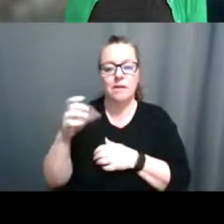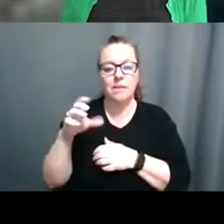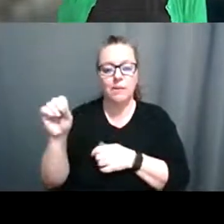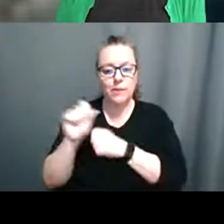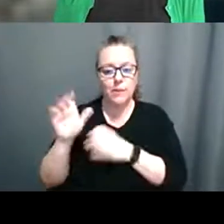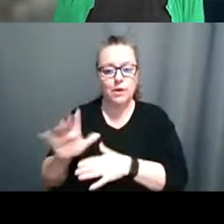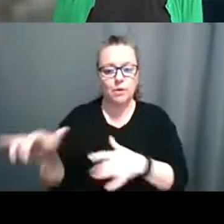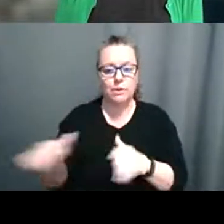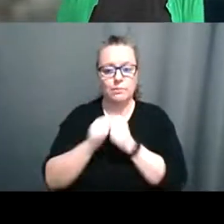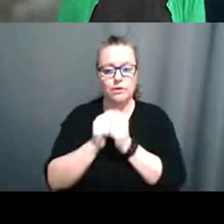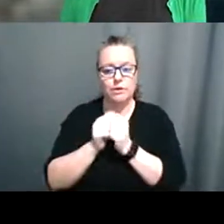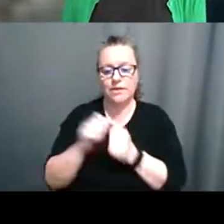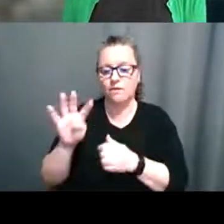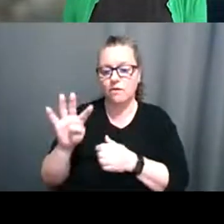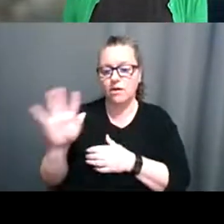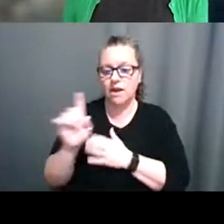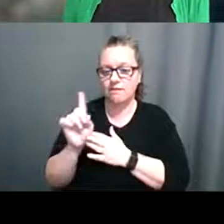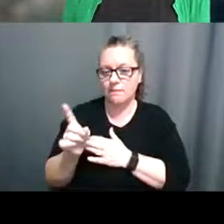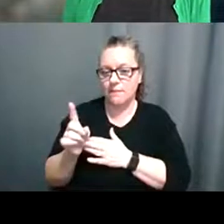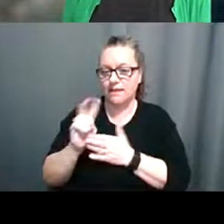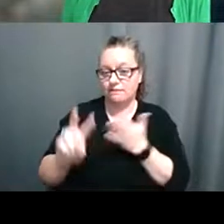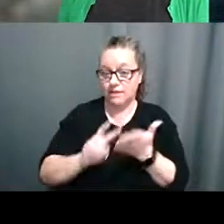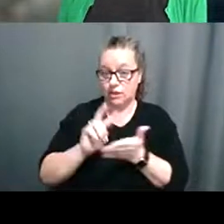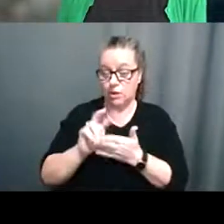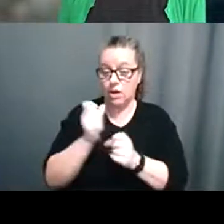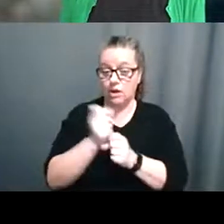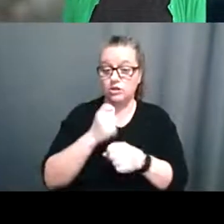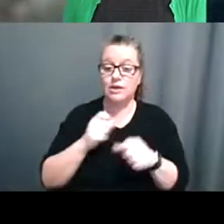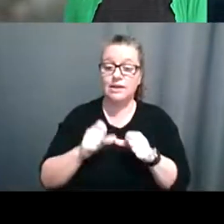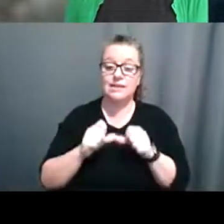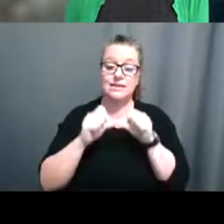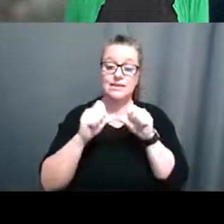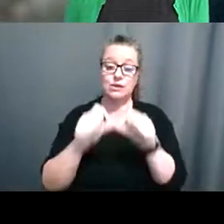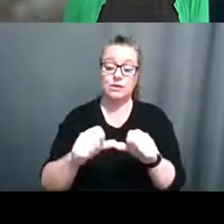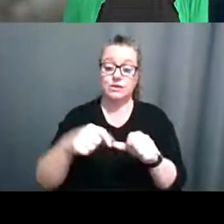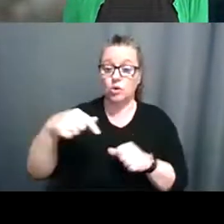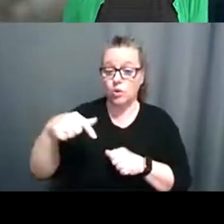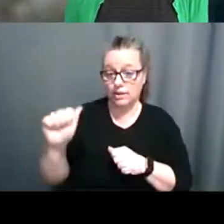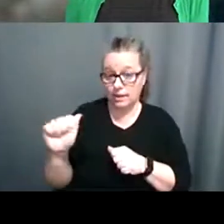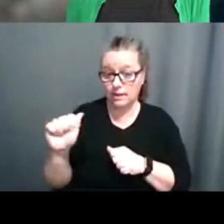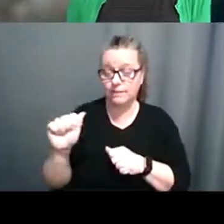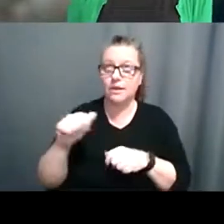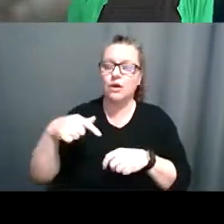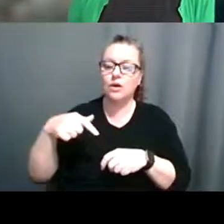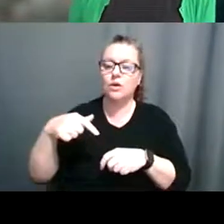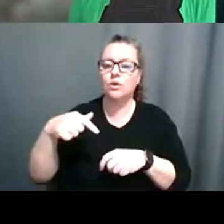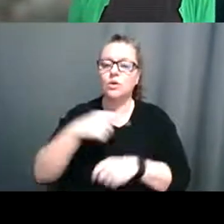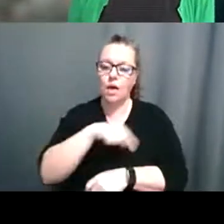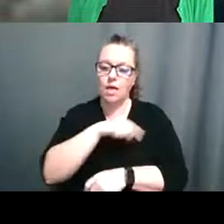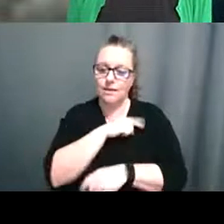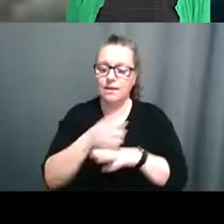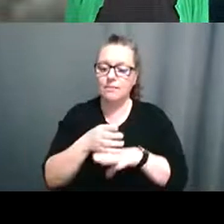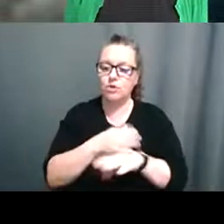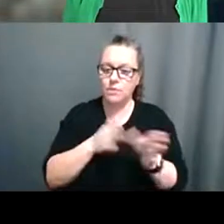about a 45-minute video on creating continuous quality improvement plan for assisted living facilities